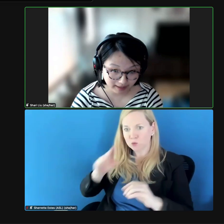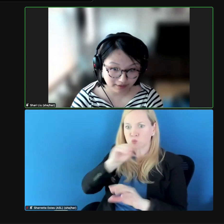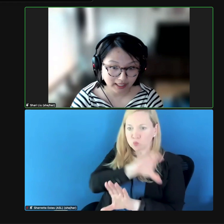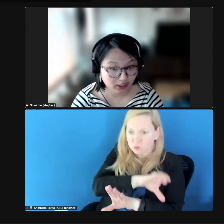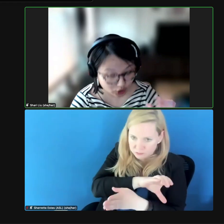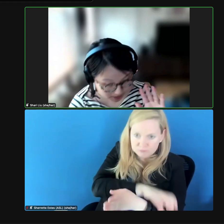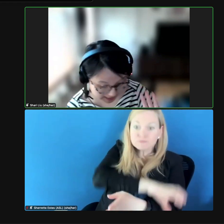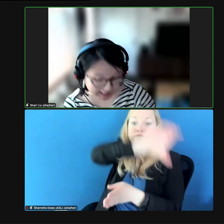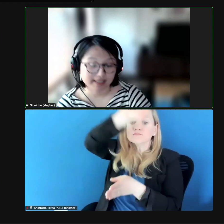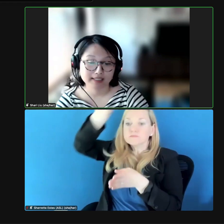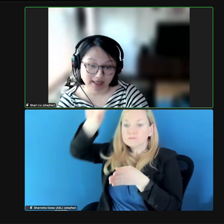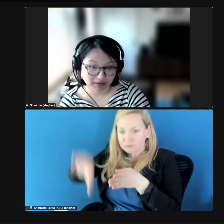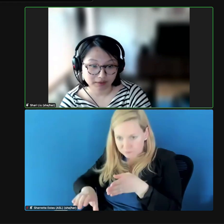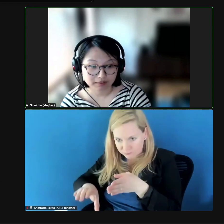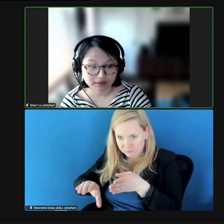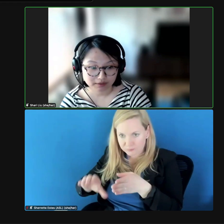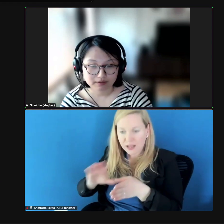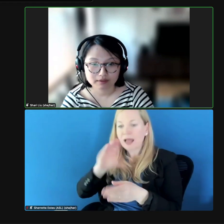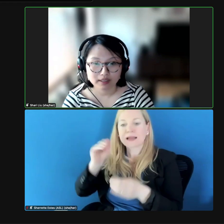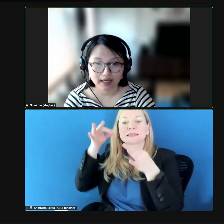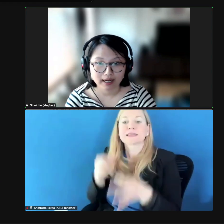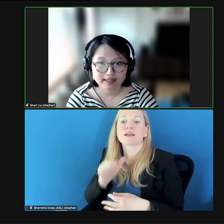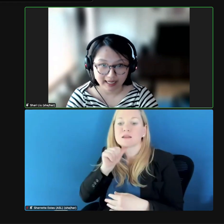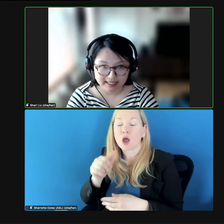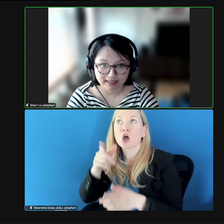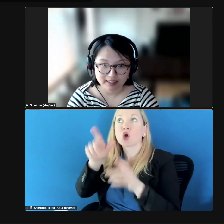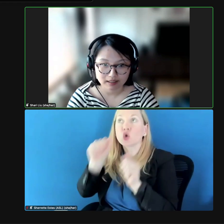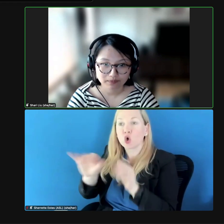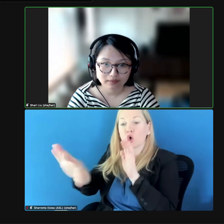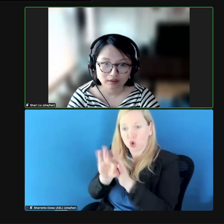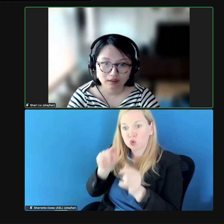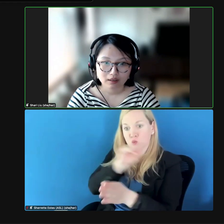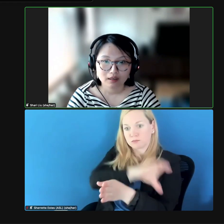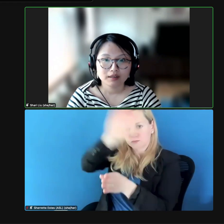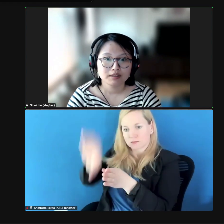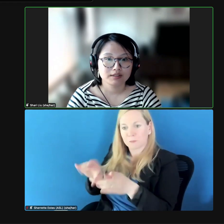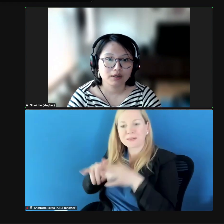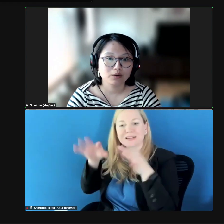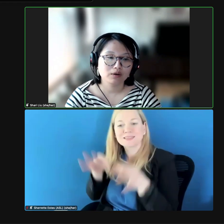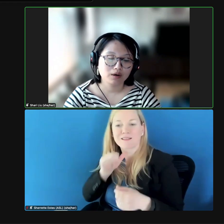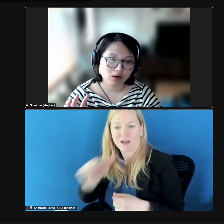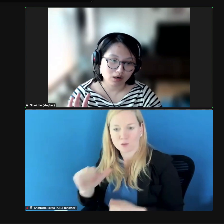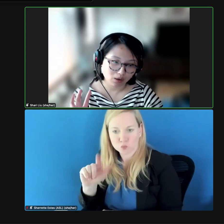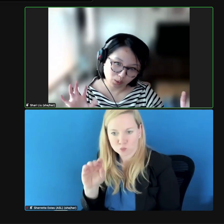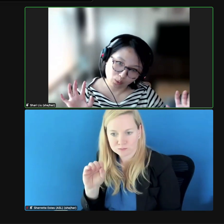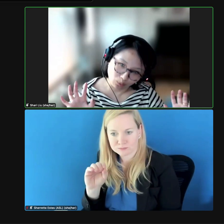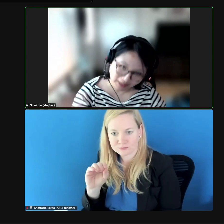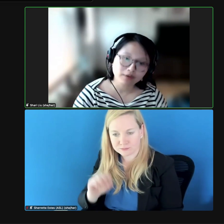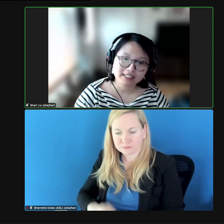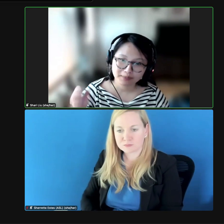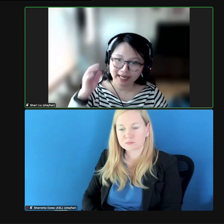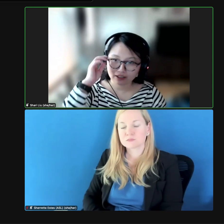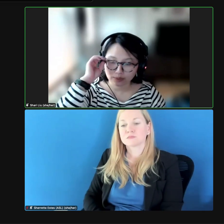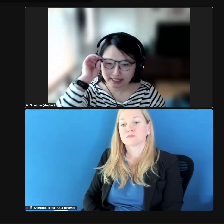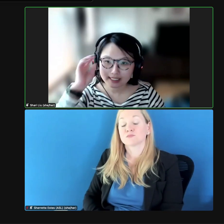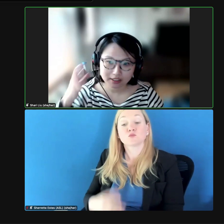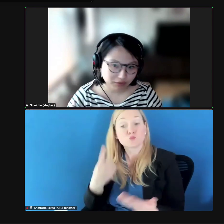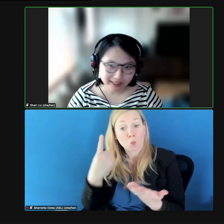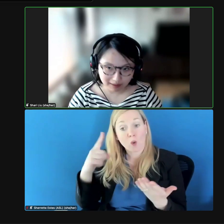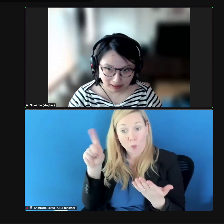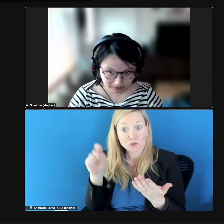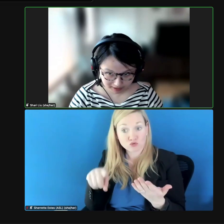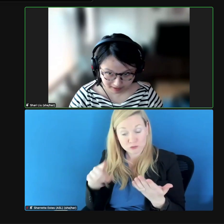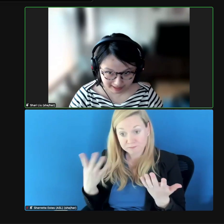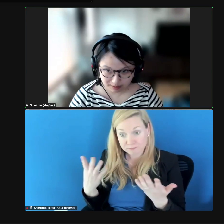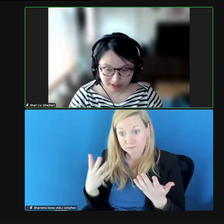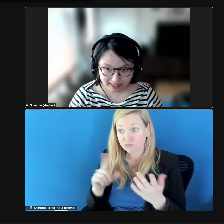goal than the other, and then chose against that goal at test. So one question we had was, is this